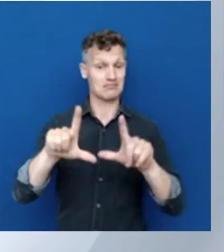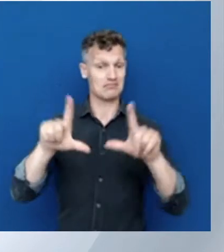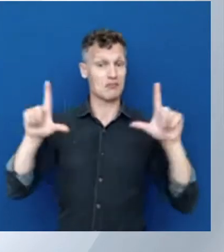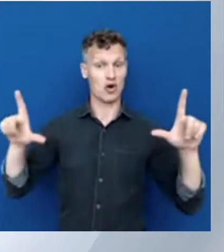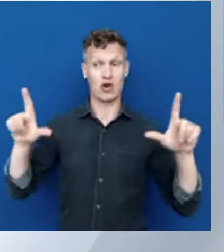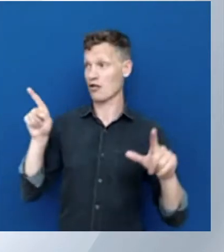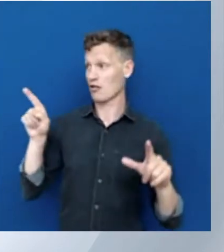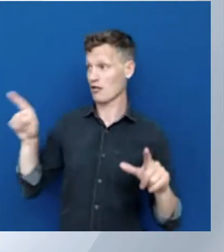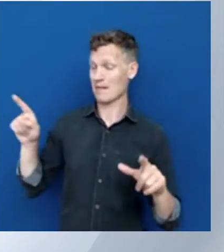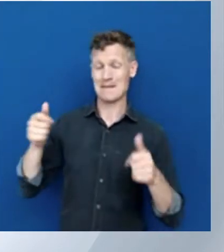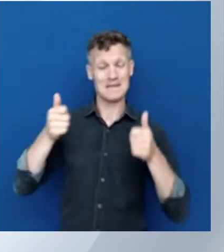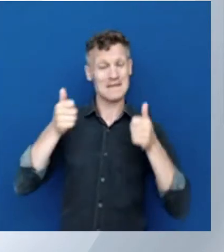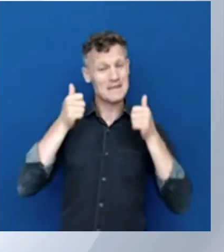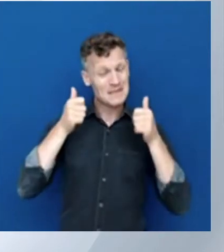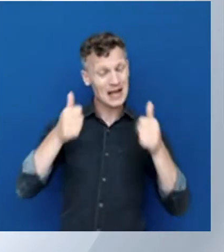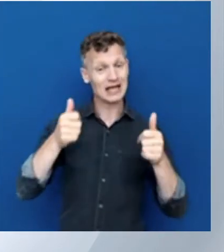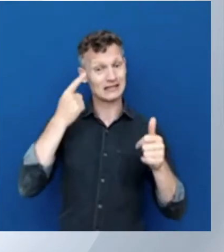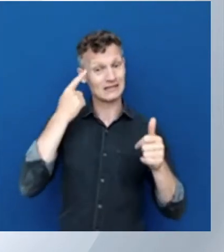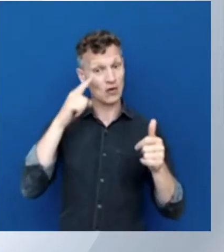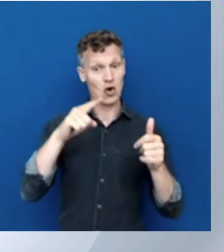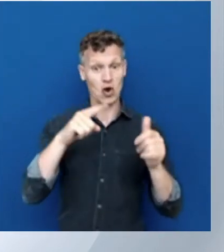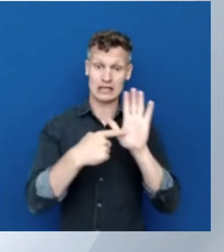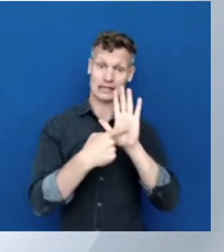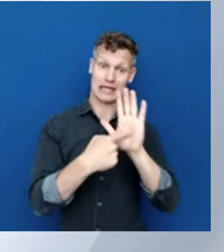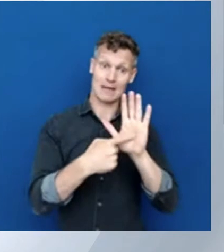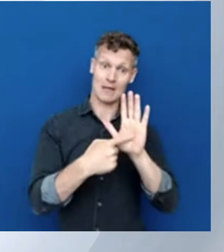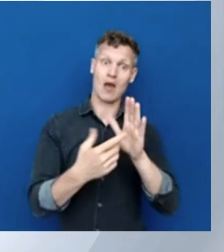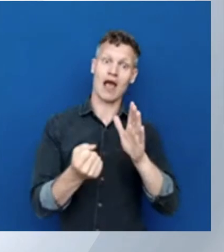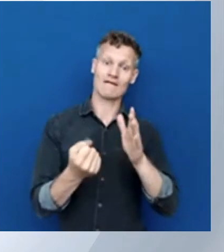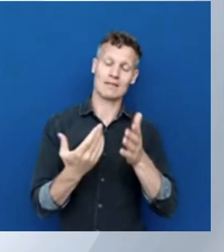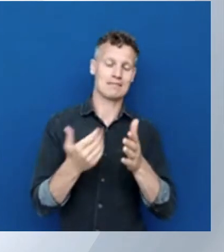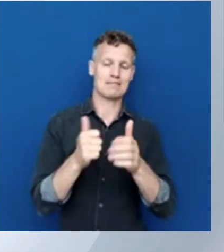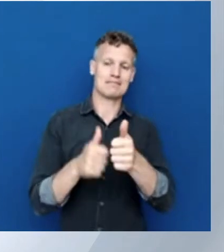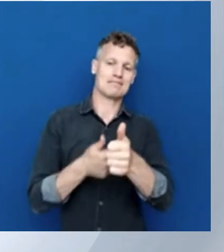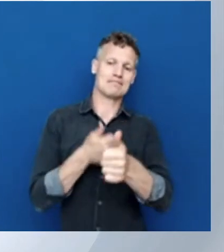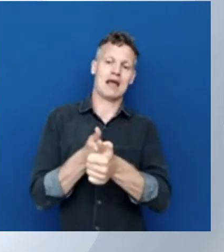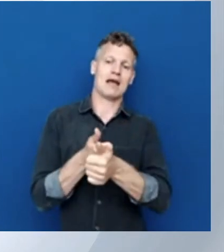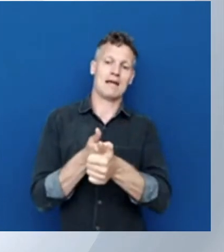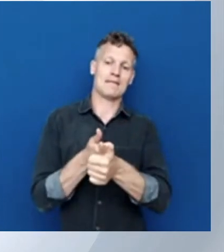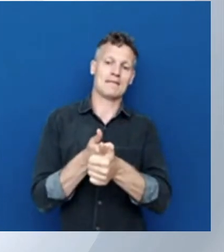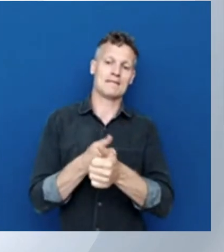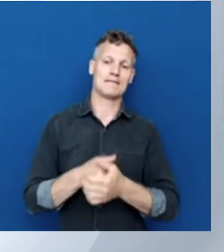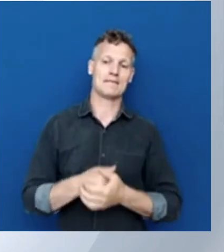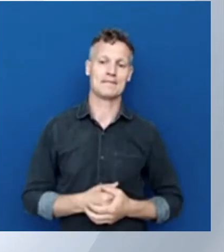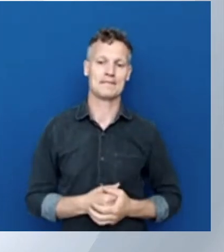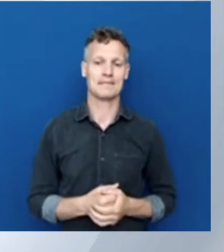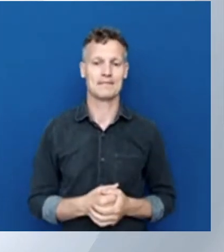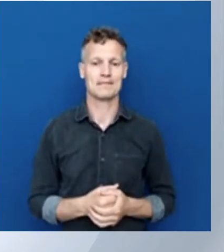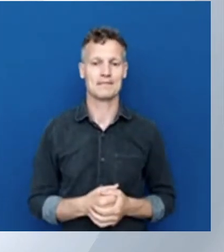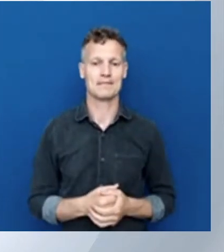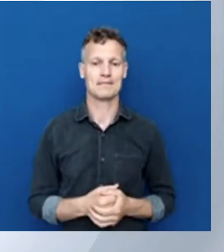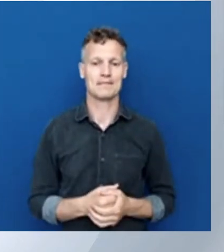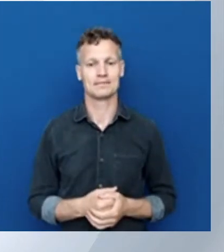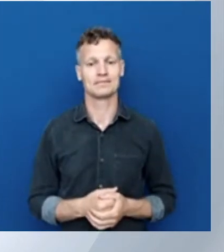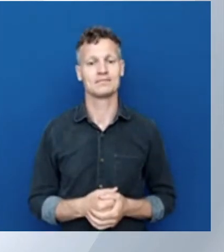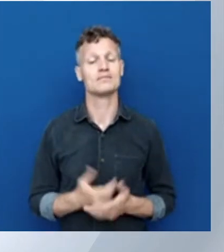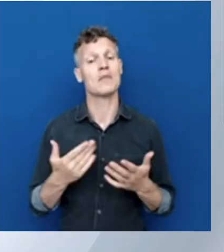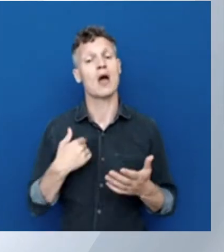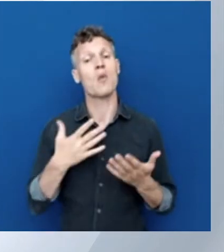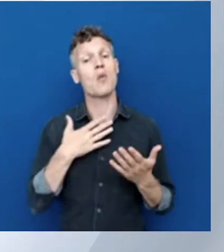create our new project with that entire project that we just created. I'm going to make it publicly accessible, and I'm going to call this